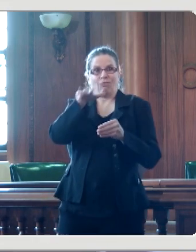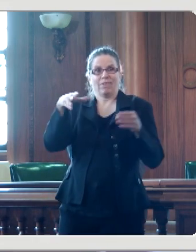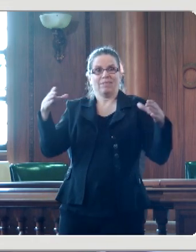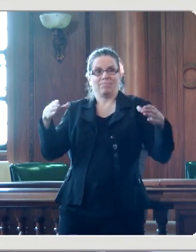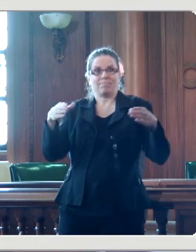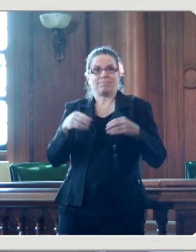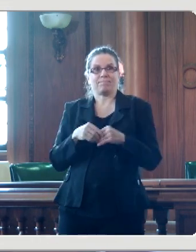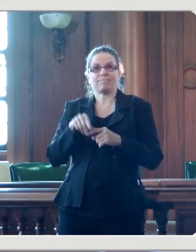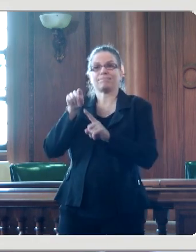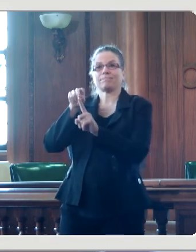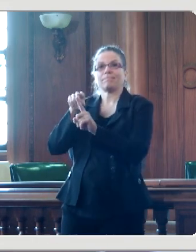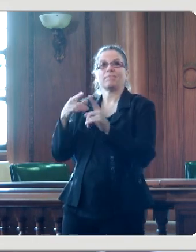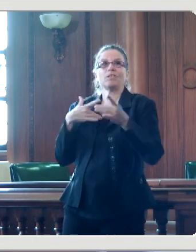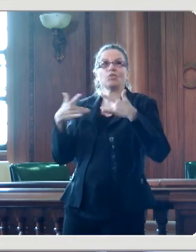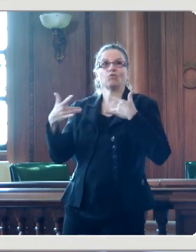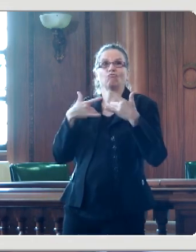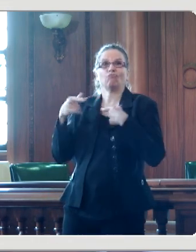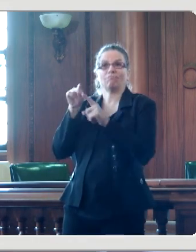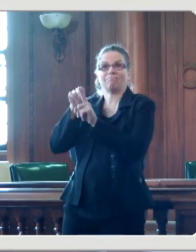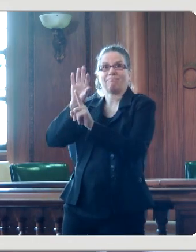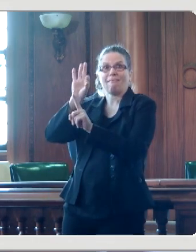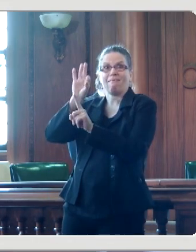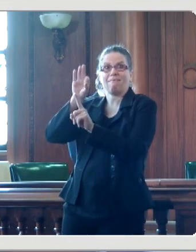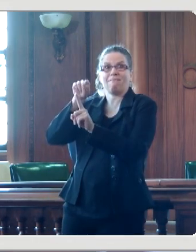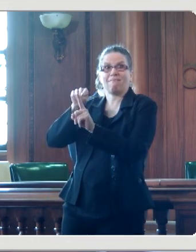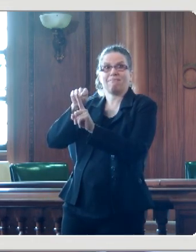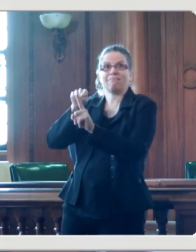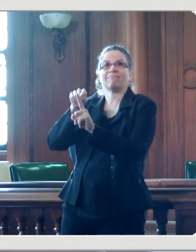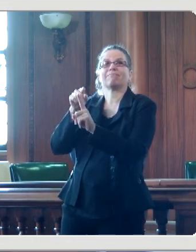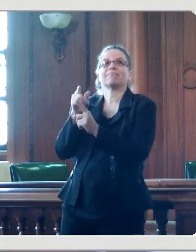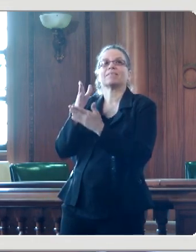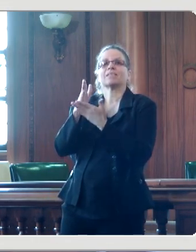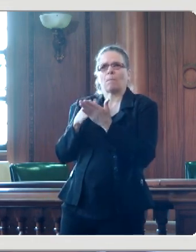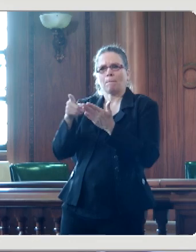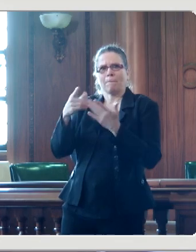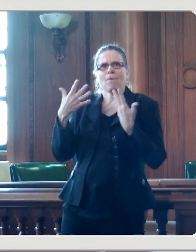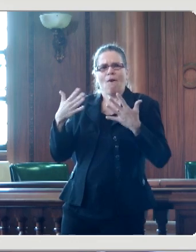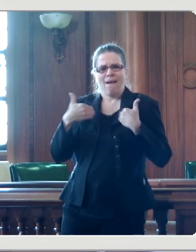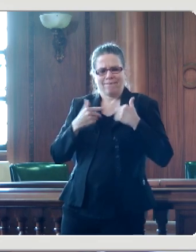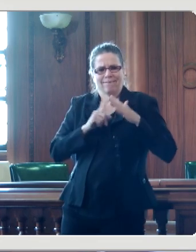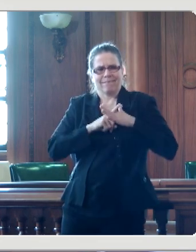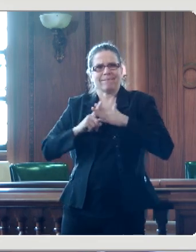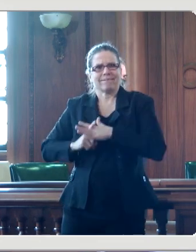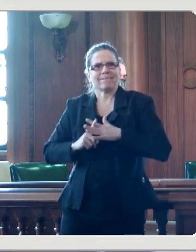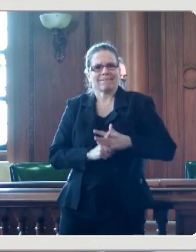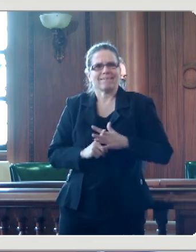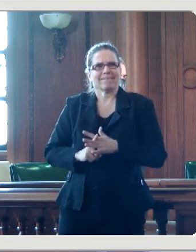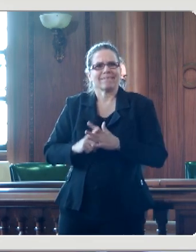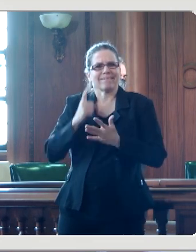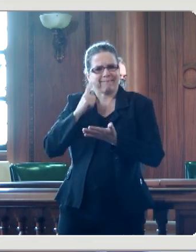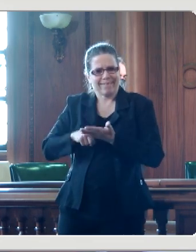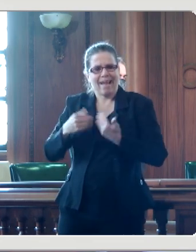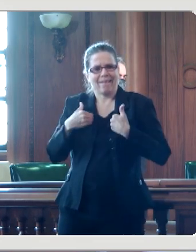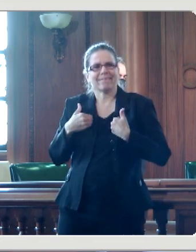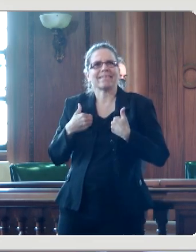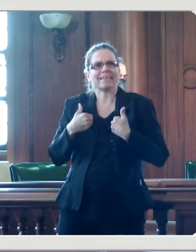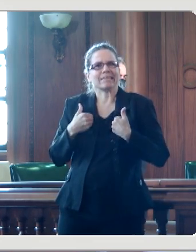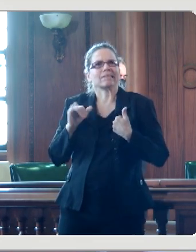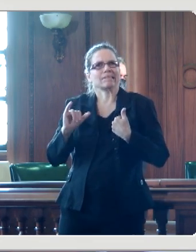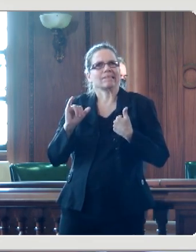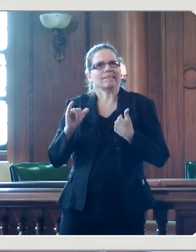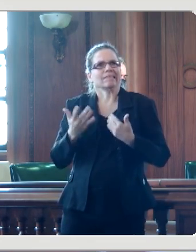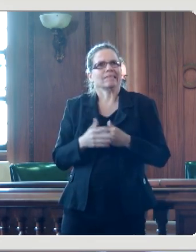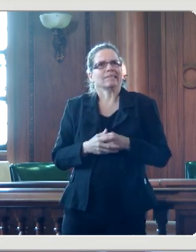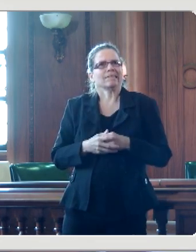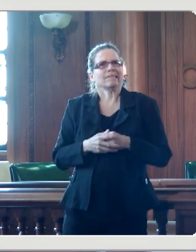out, they are exhibiting some symptoms. So we are getting hit hard, just as hard now as we did when the virus started back